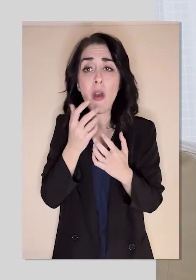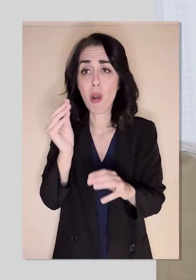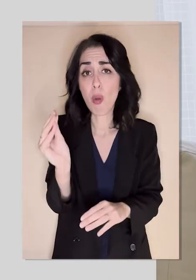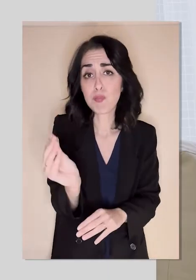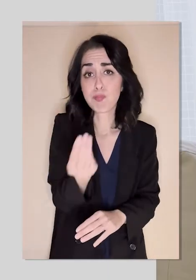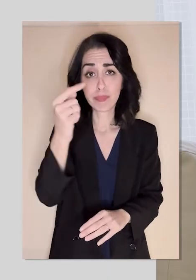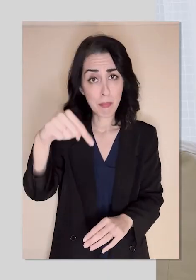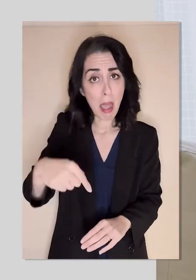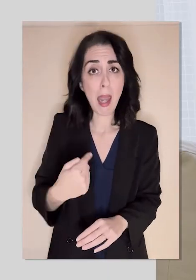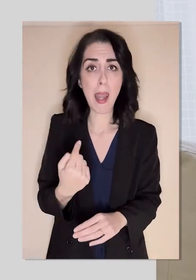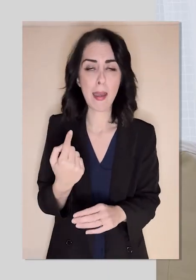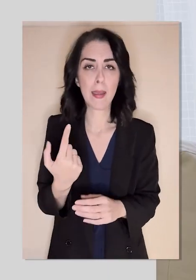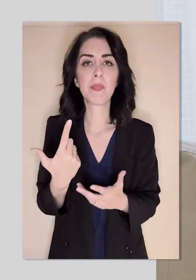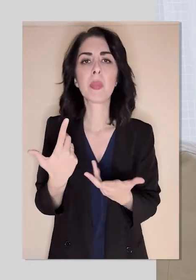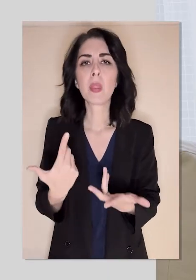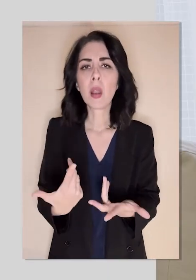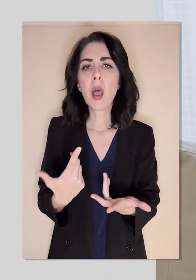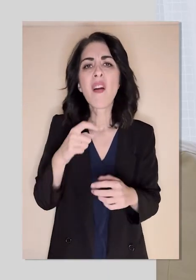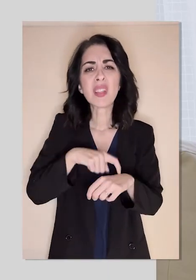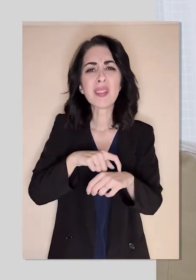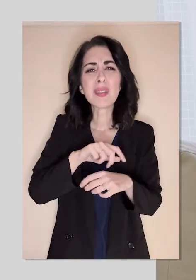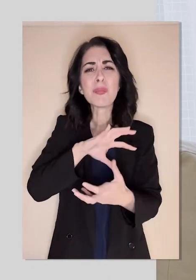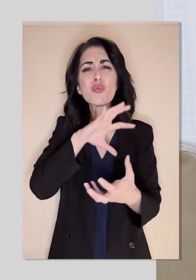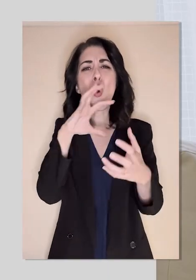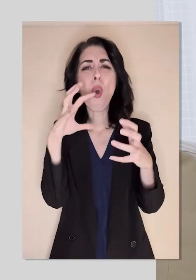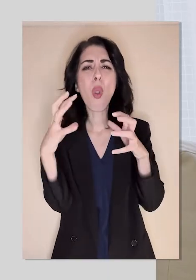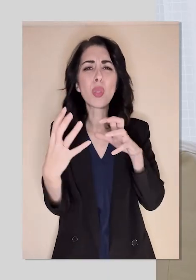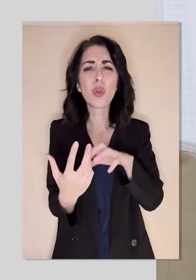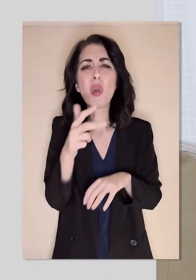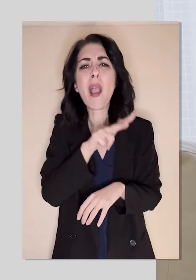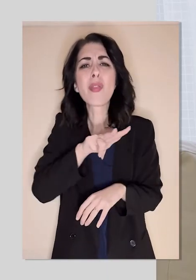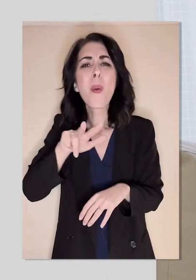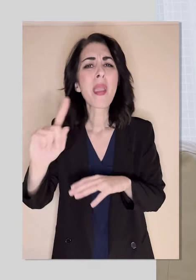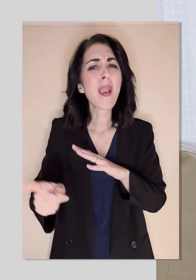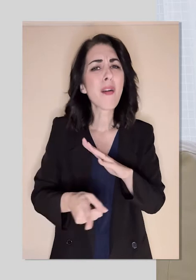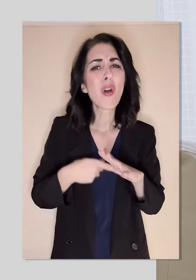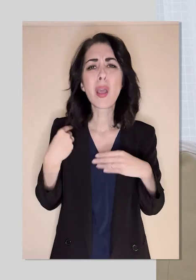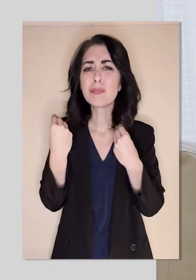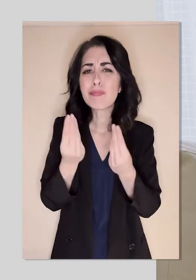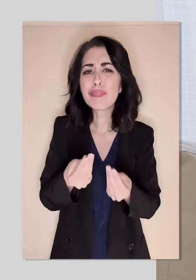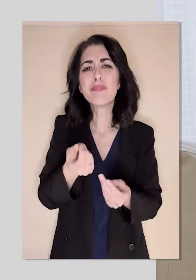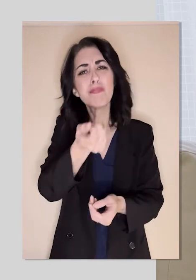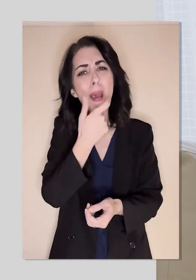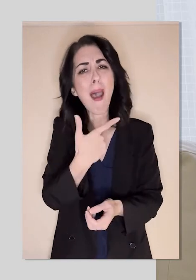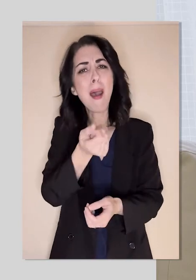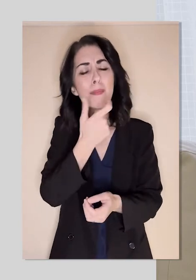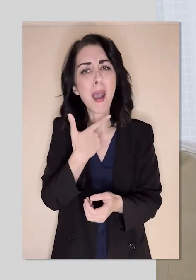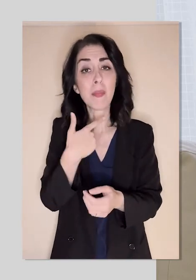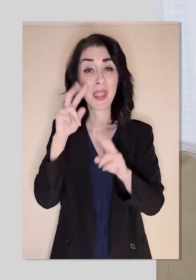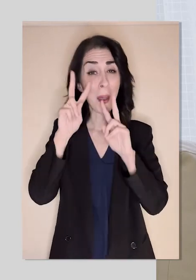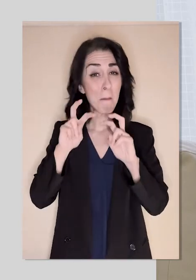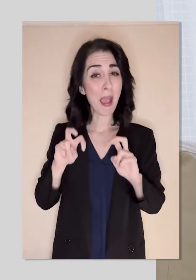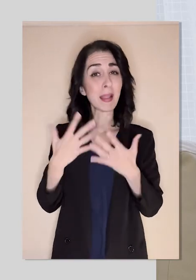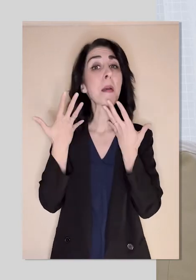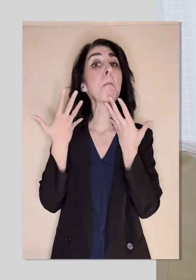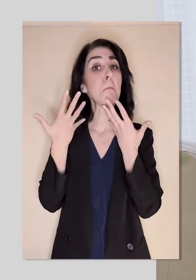used millions and millions of times around the world, and studies have been done looking at